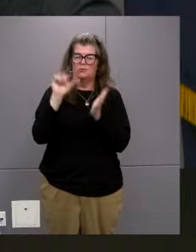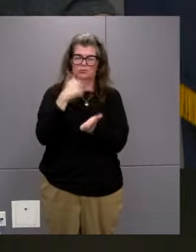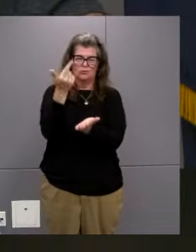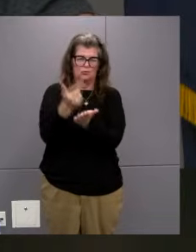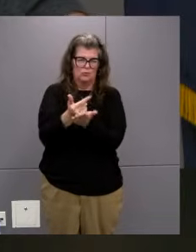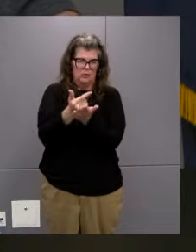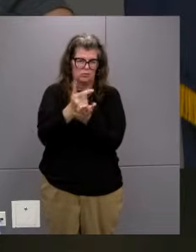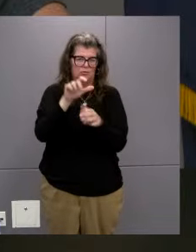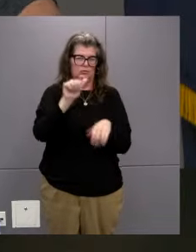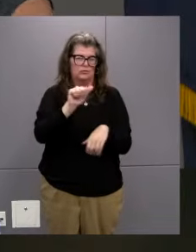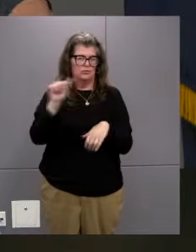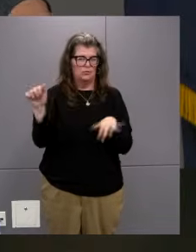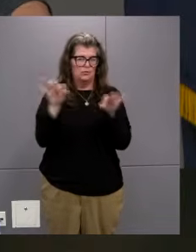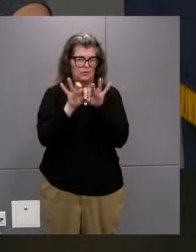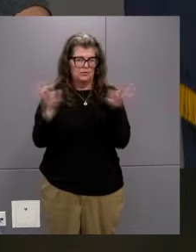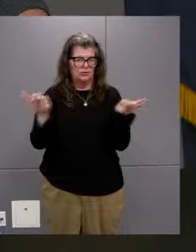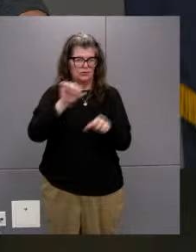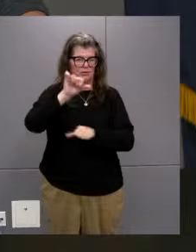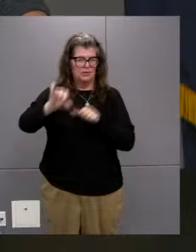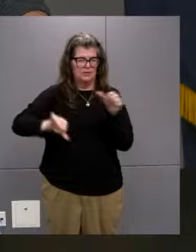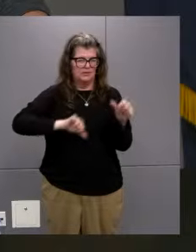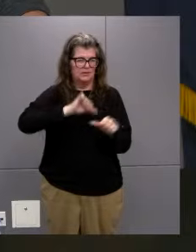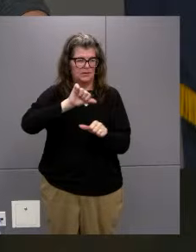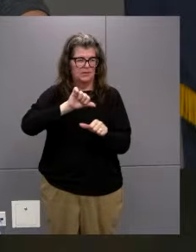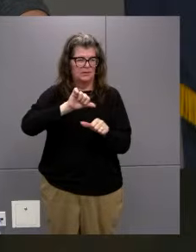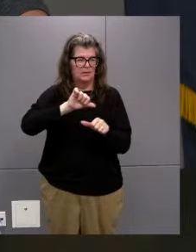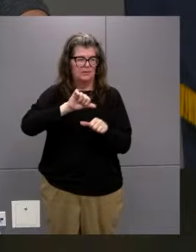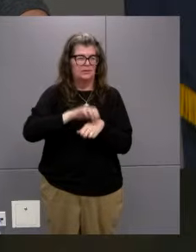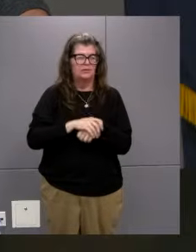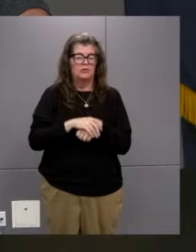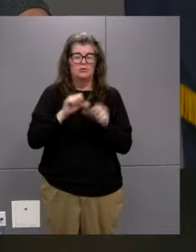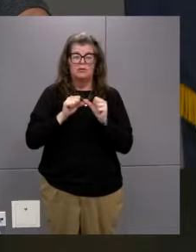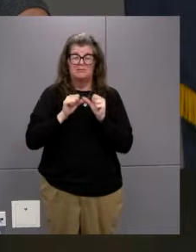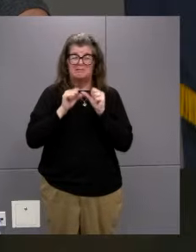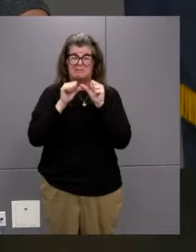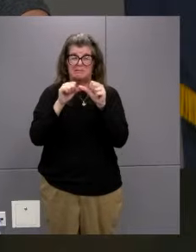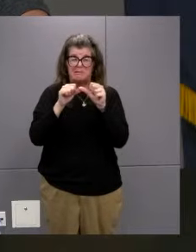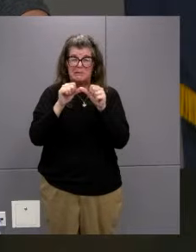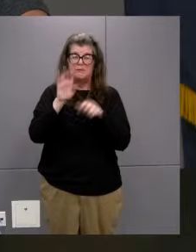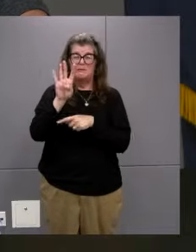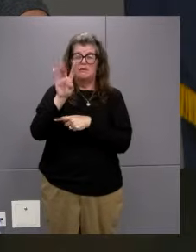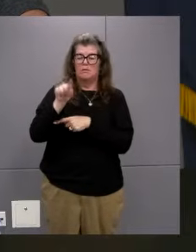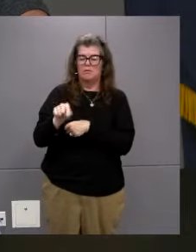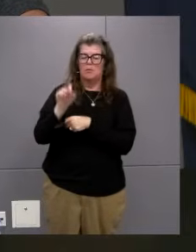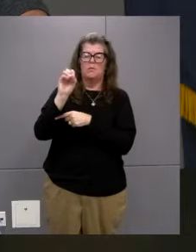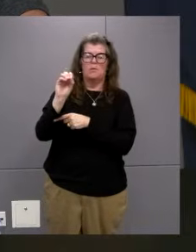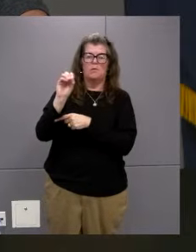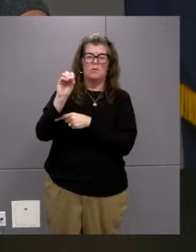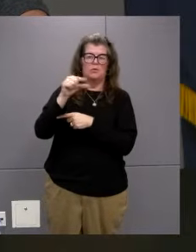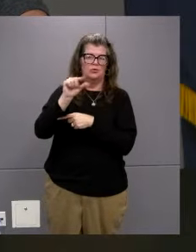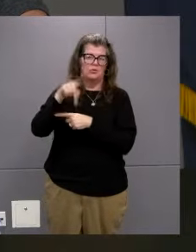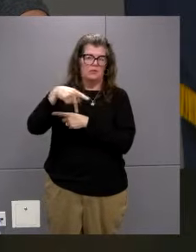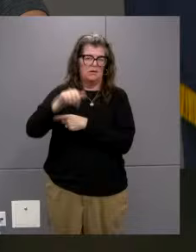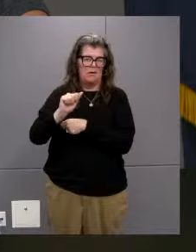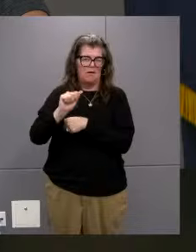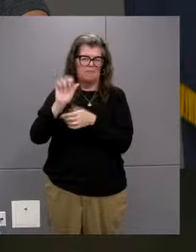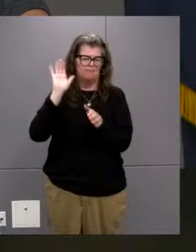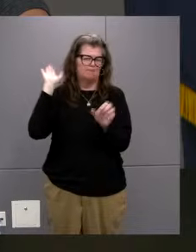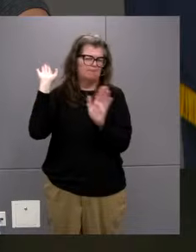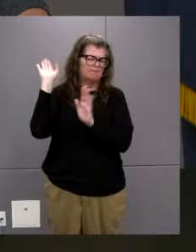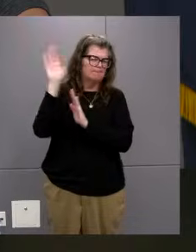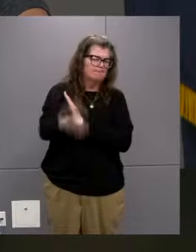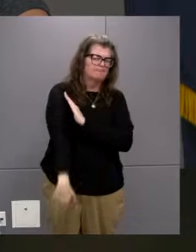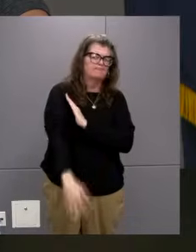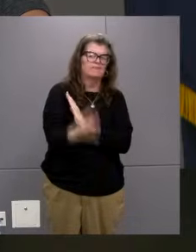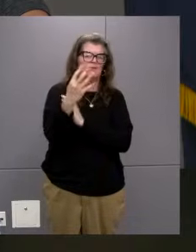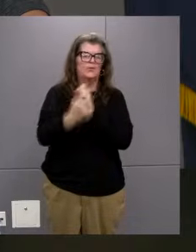her associate degree in science. She maintained a 4.0 GPA through all of her years at Mott and